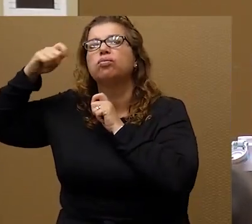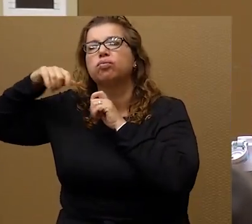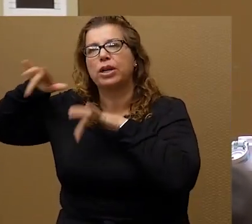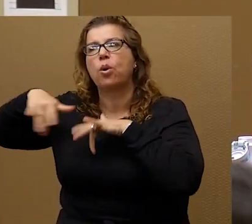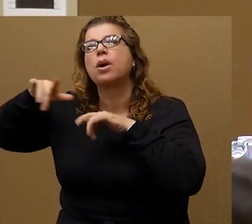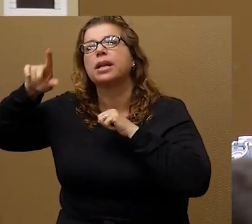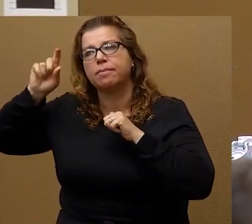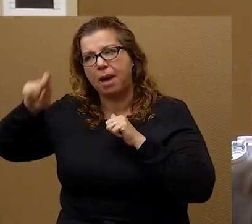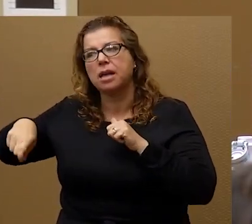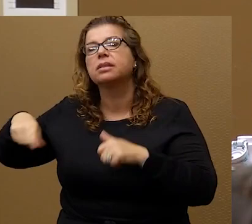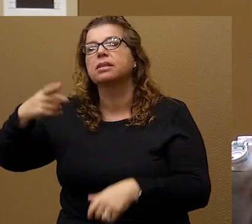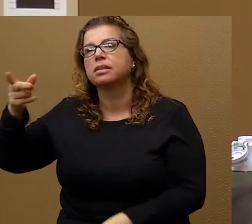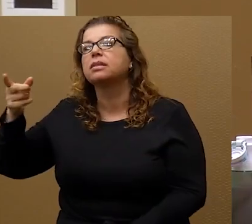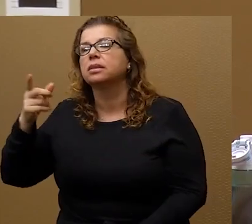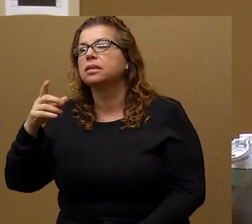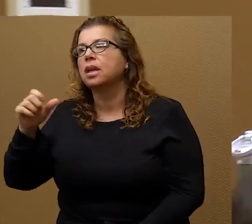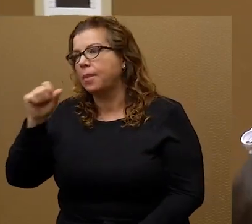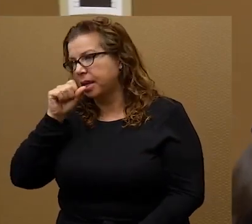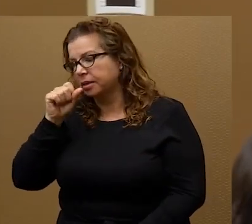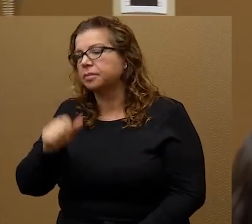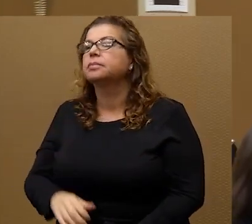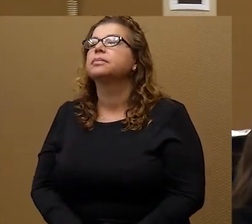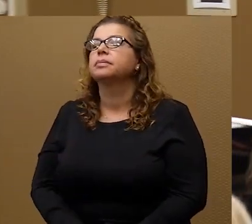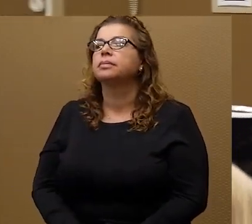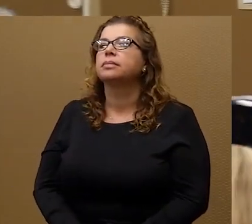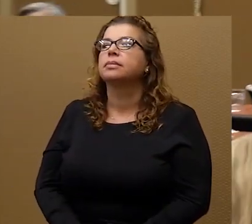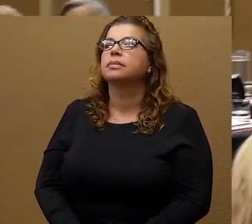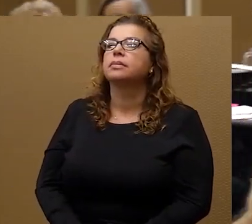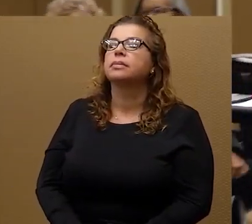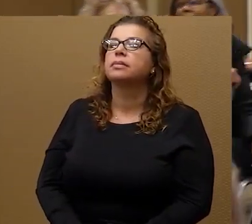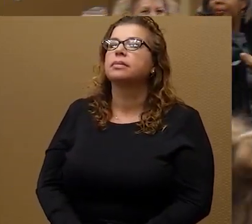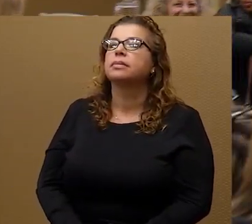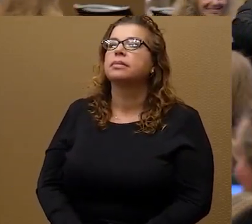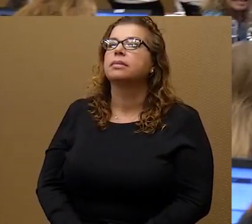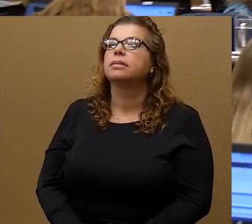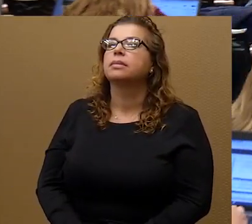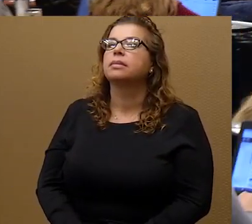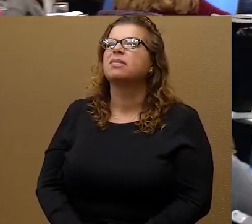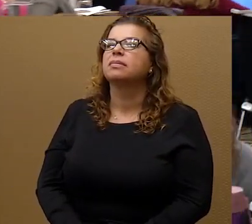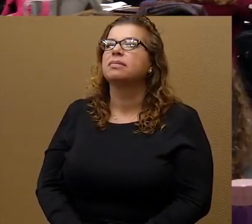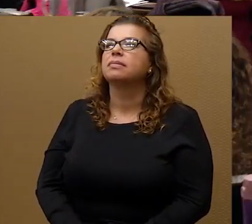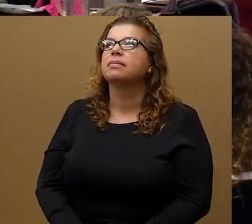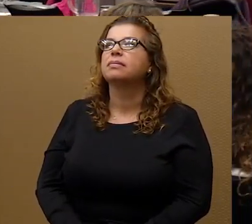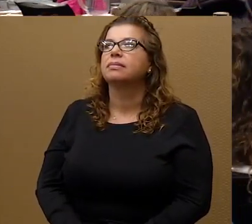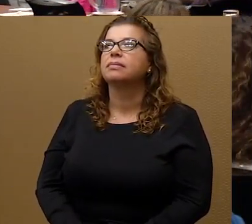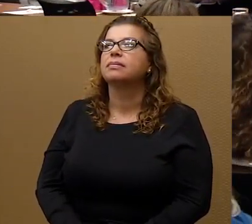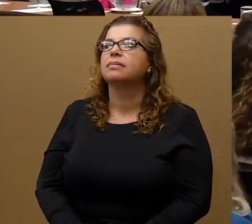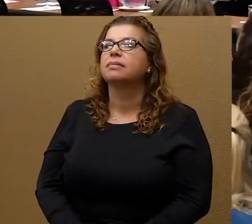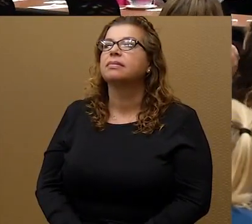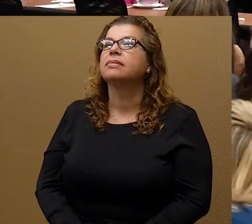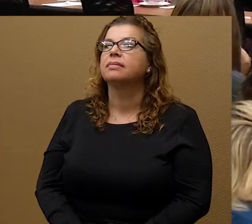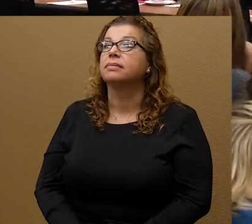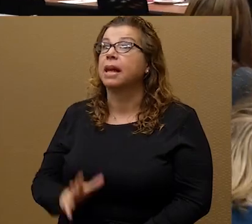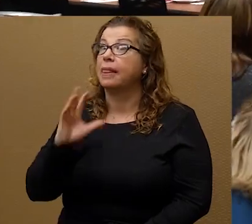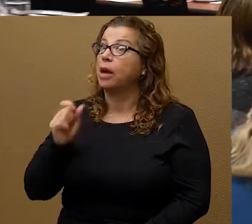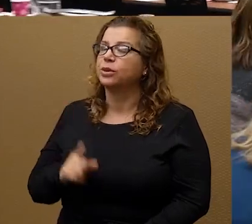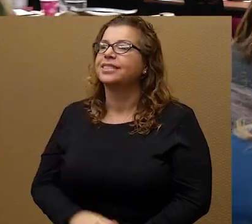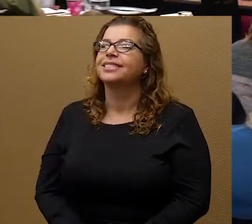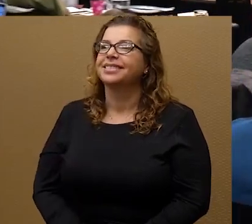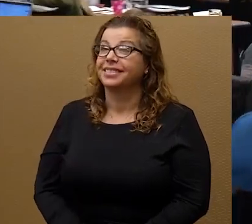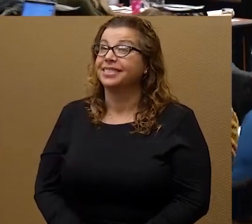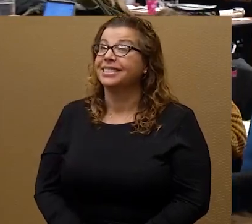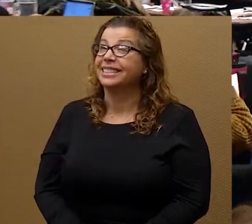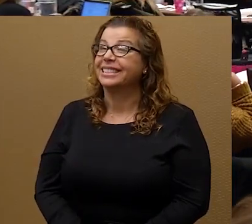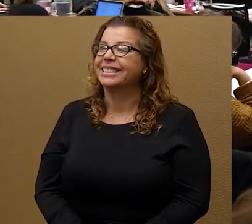sorry. Okay, I'll speak quieter. Okay. And then this one's for the room. Oh,